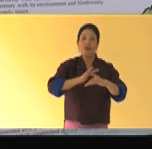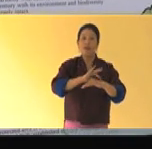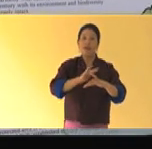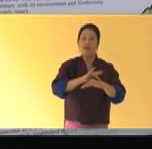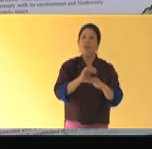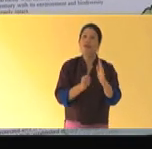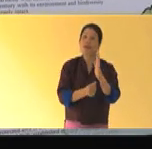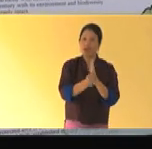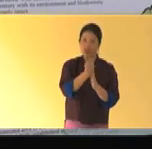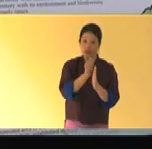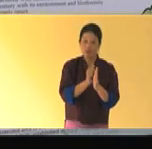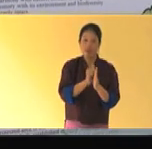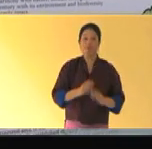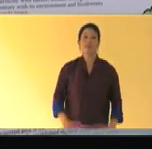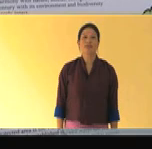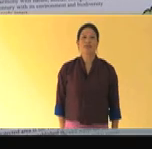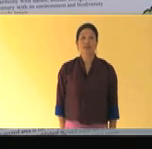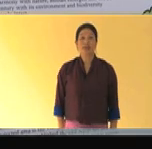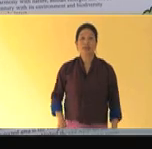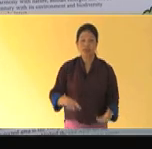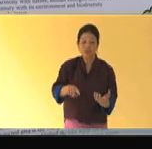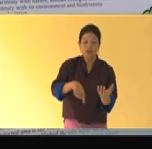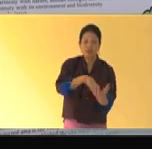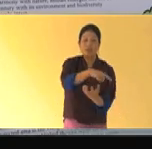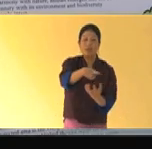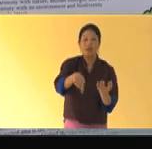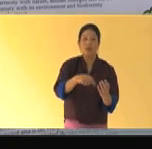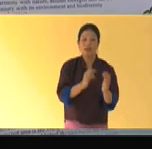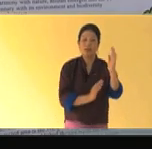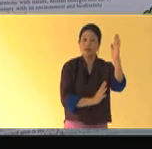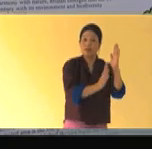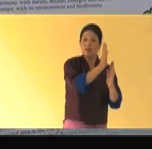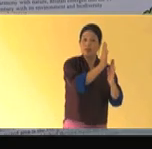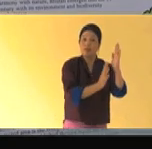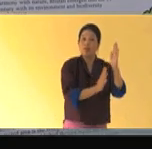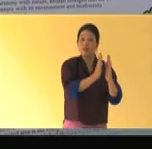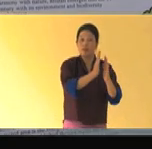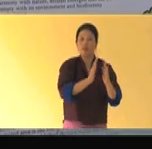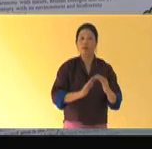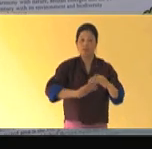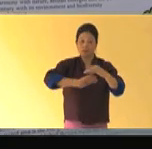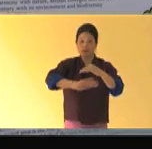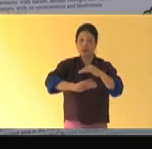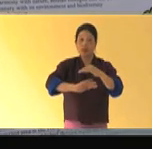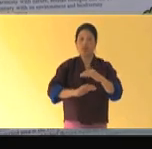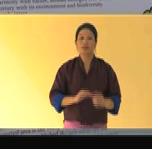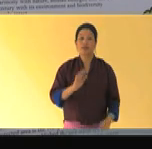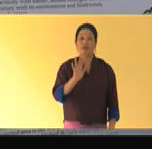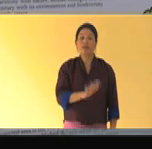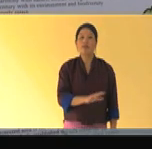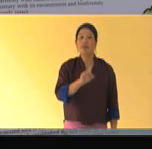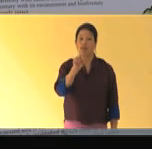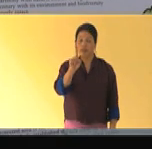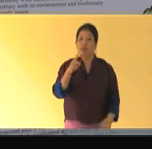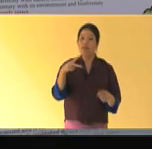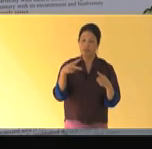so we are showing the protected areas, which is mostly around 51% of the